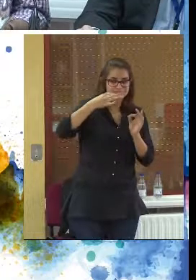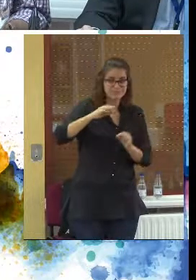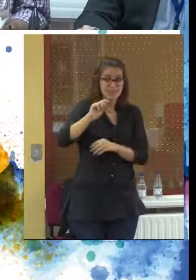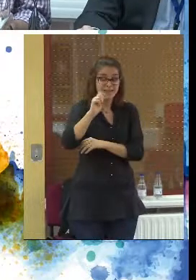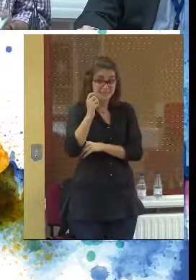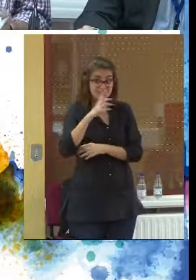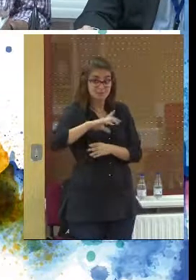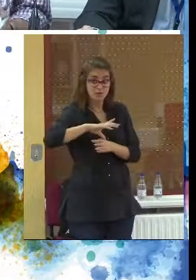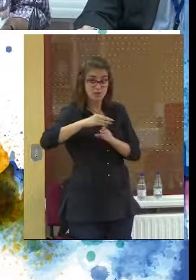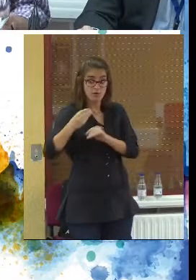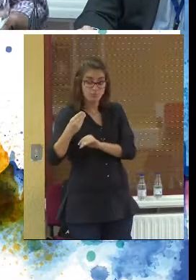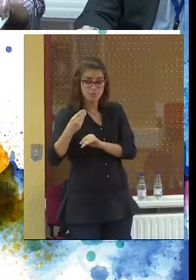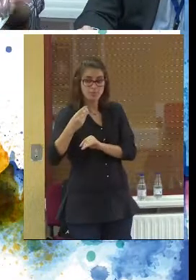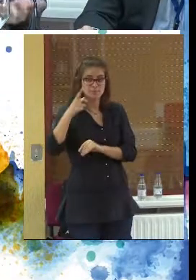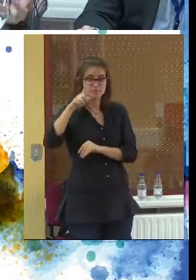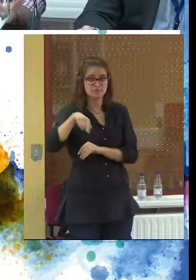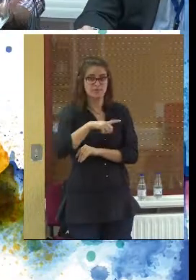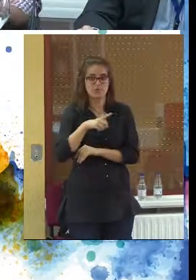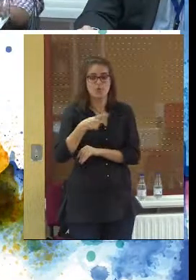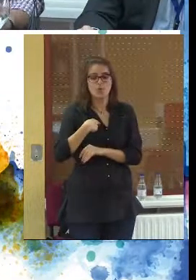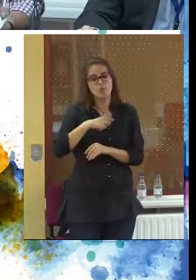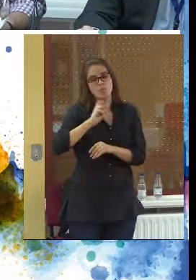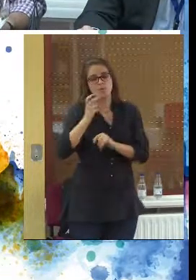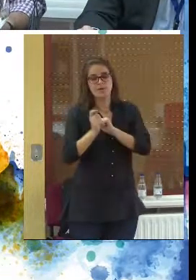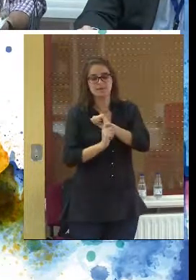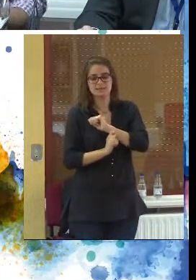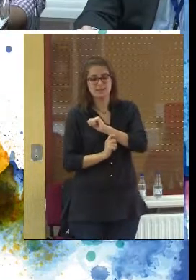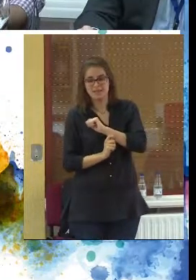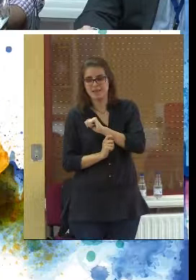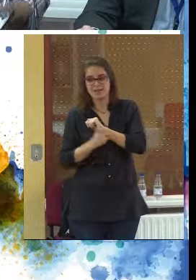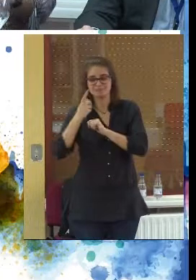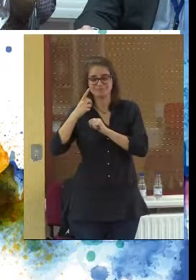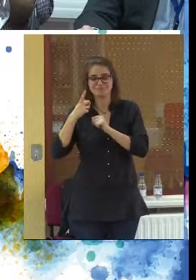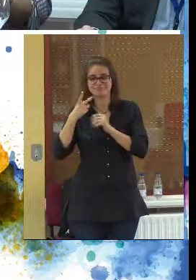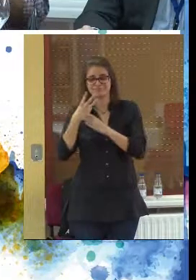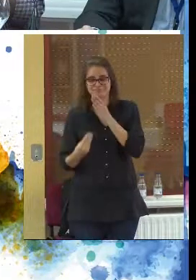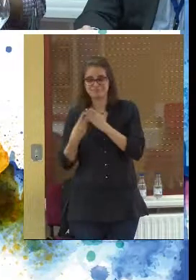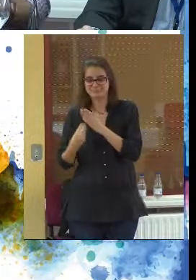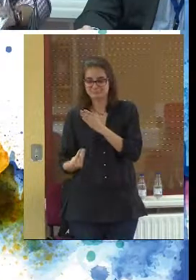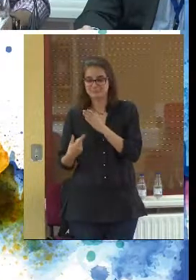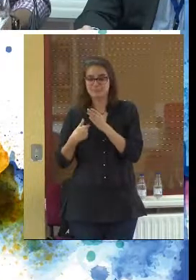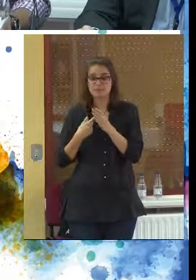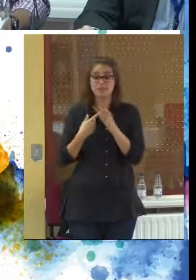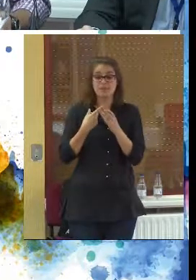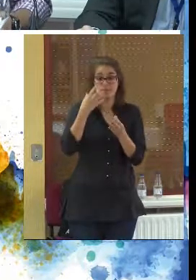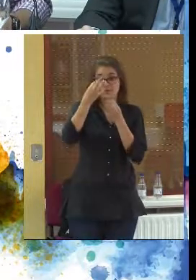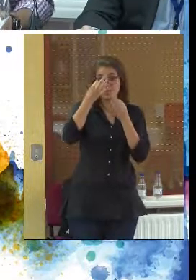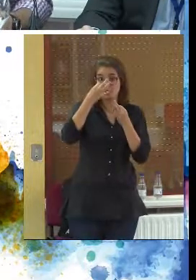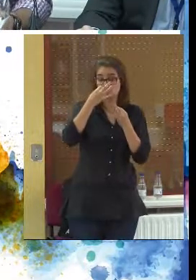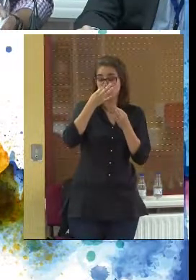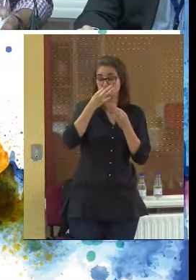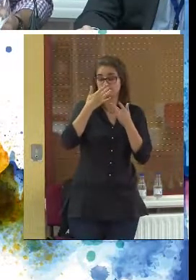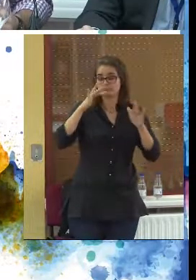successful, and what people need, what people want, and adjust